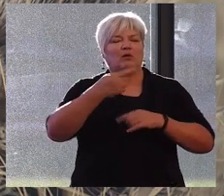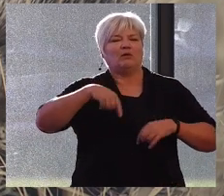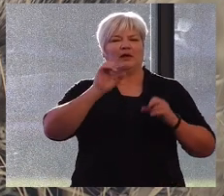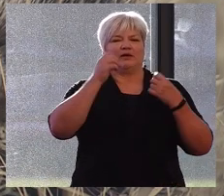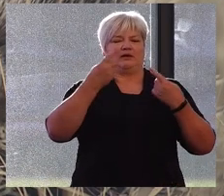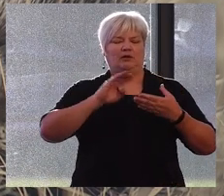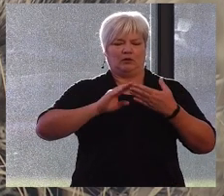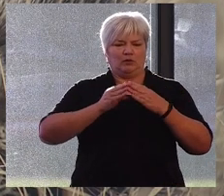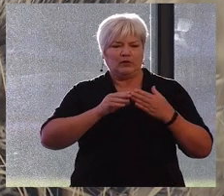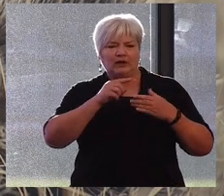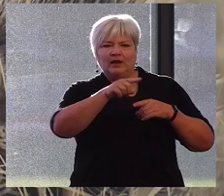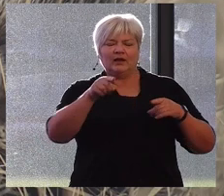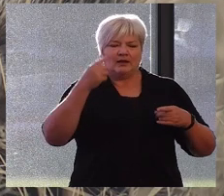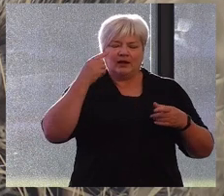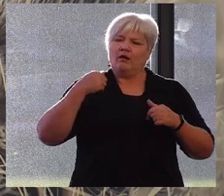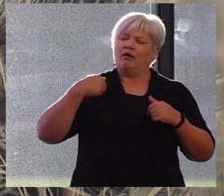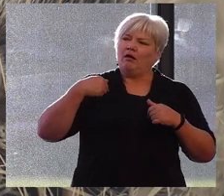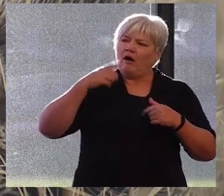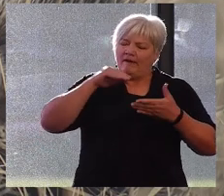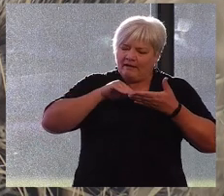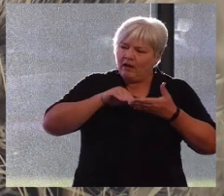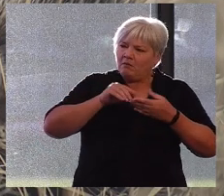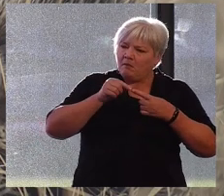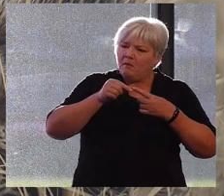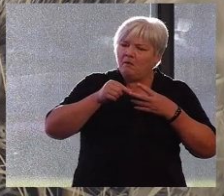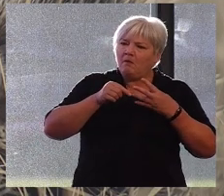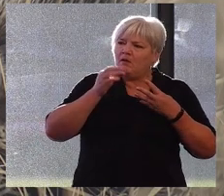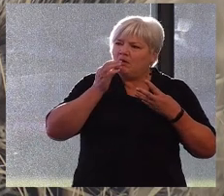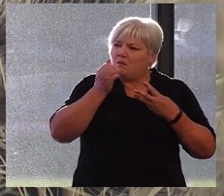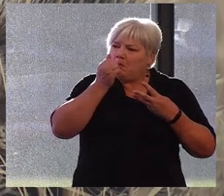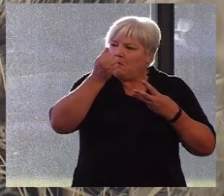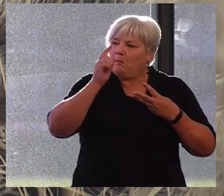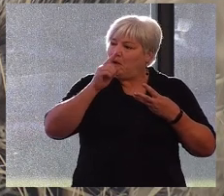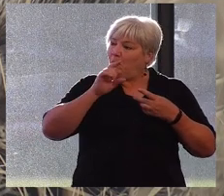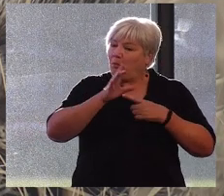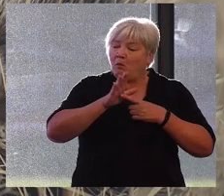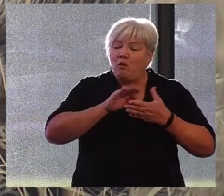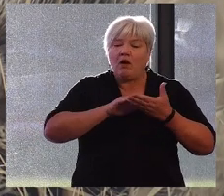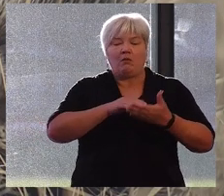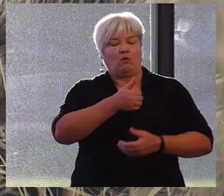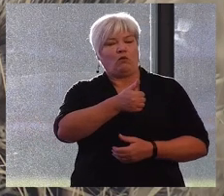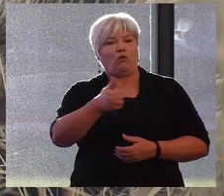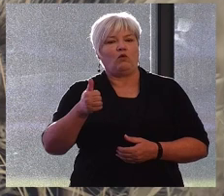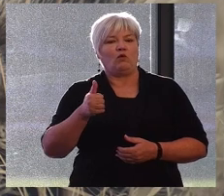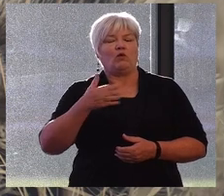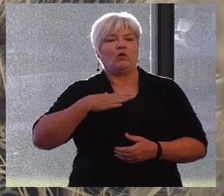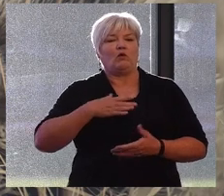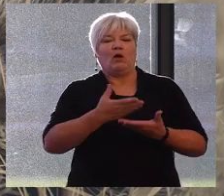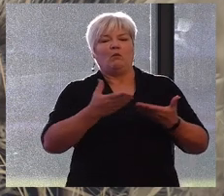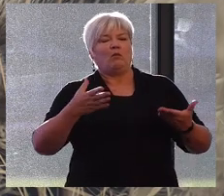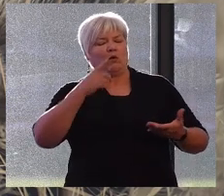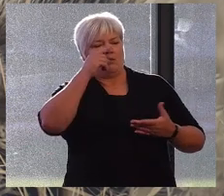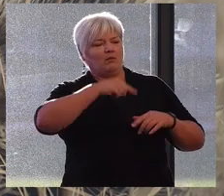small everyday things they can do to support their environment. We want a larger base of everyday champions who are contributing